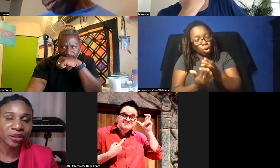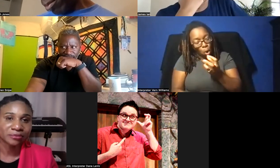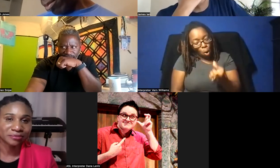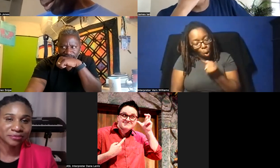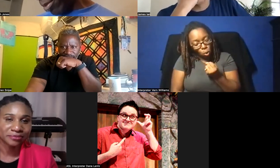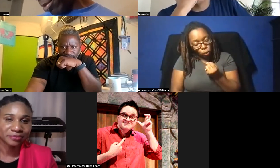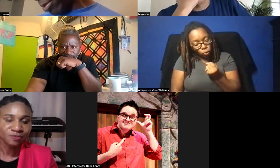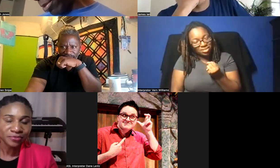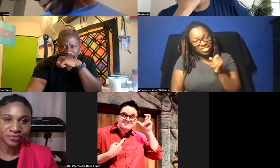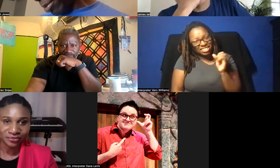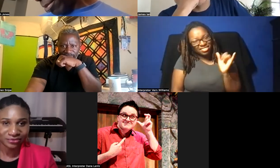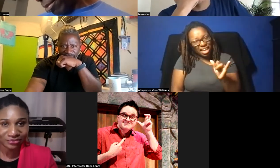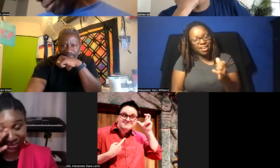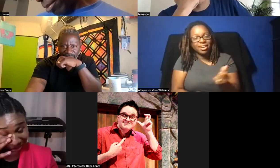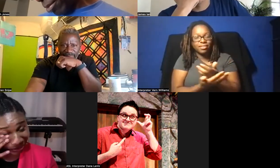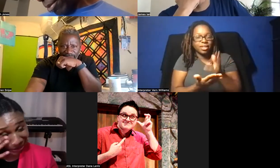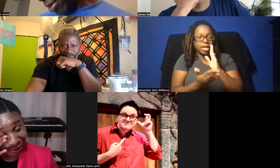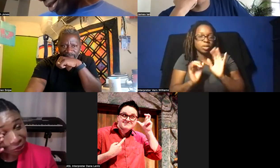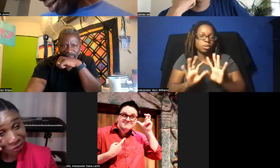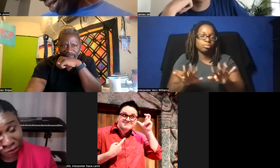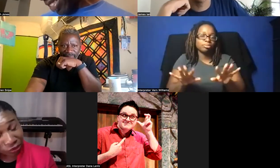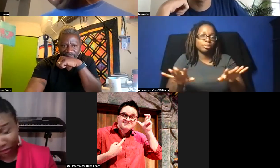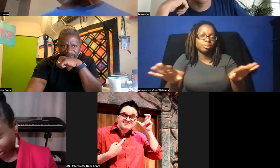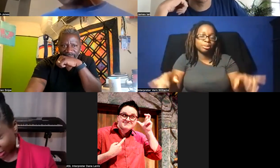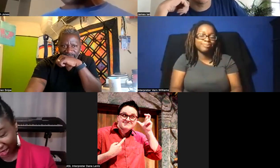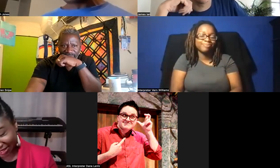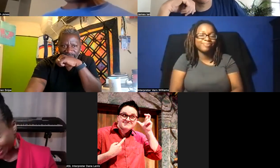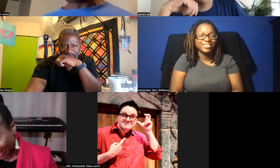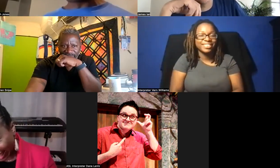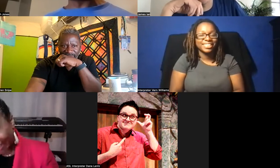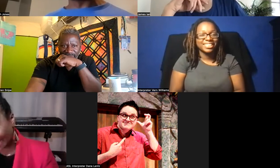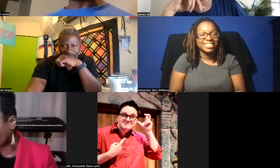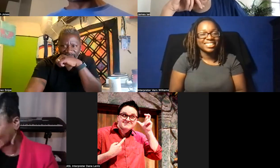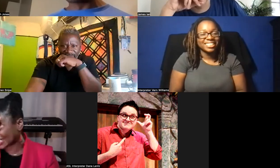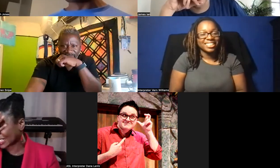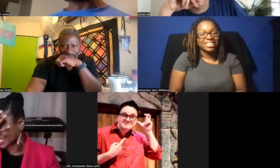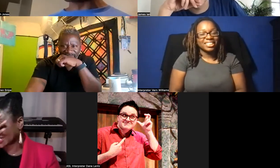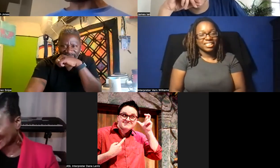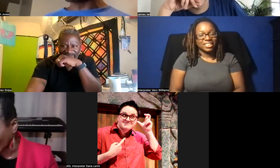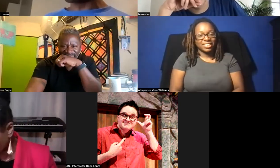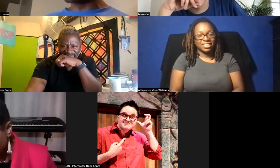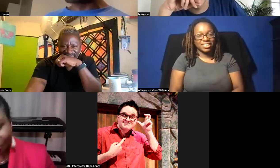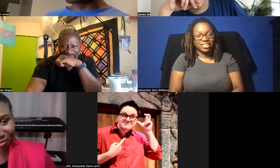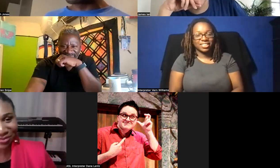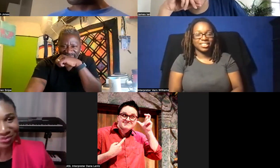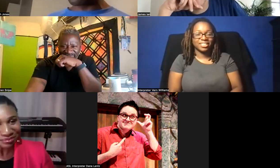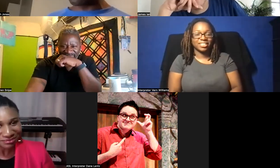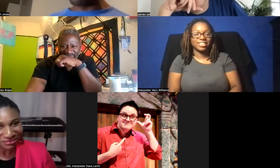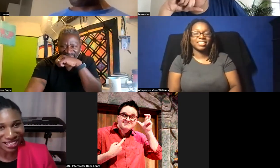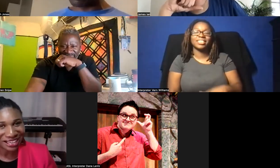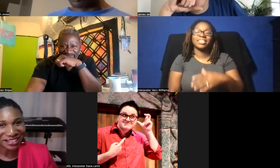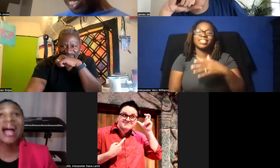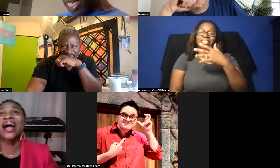unravel. Mm-hmm. Oof. Wow. Okay. So I just want you to know you're getting so